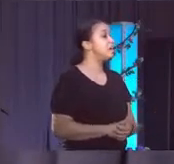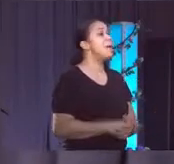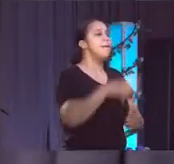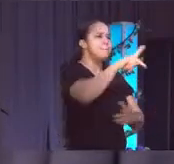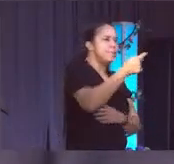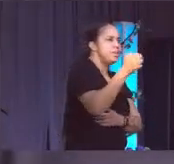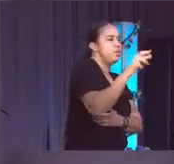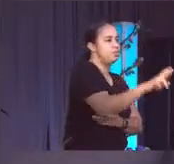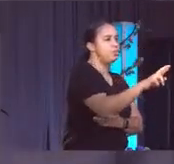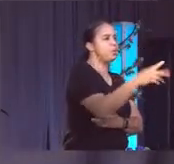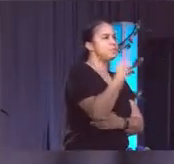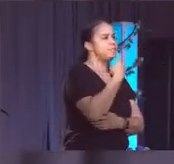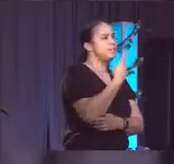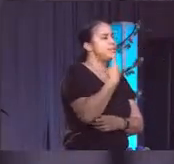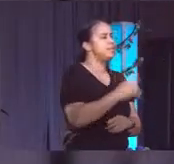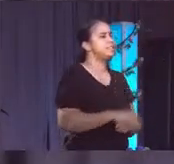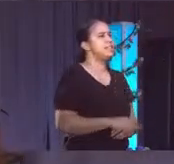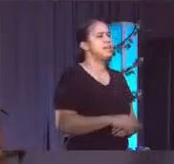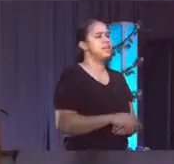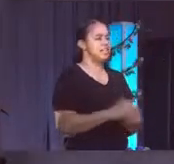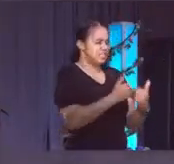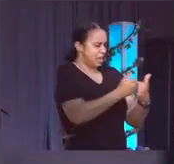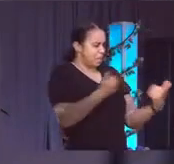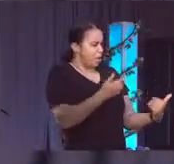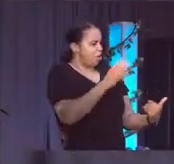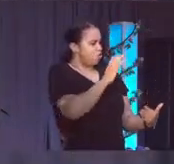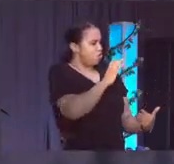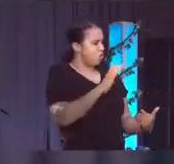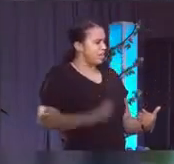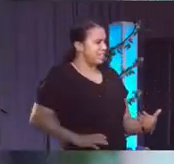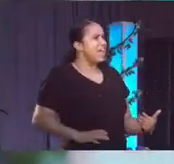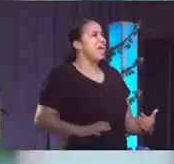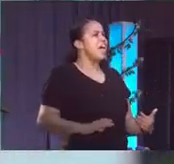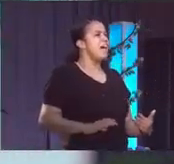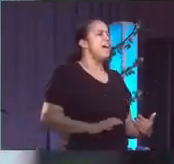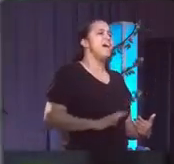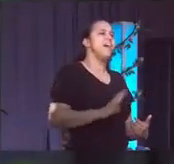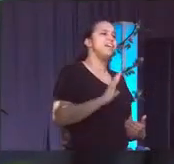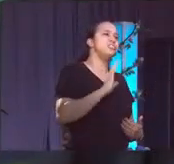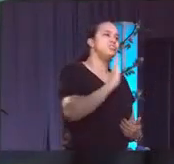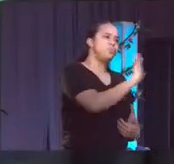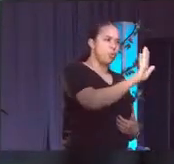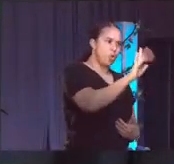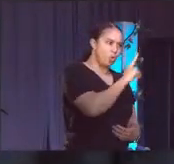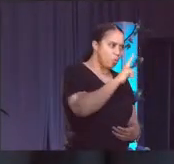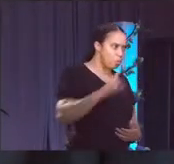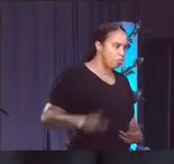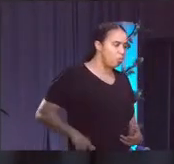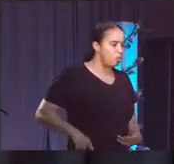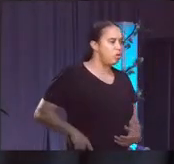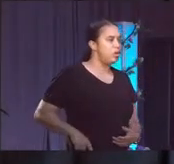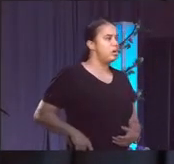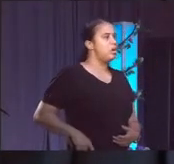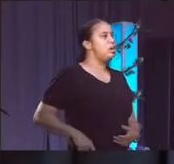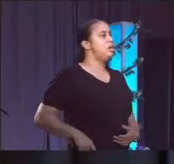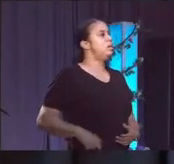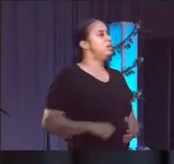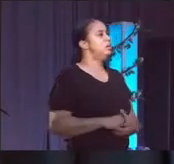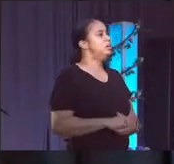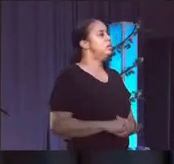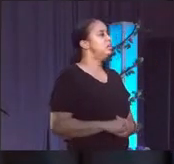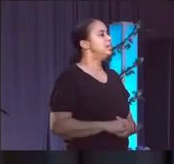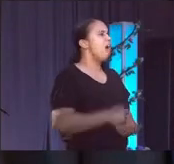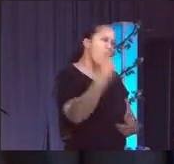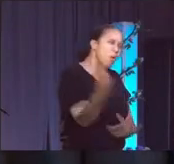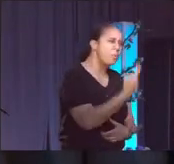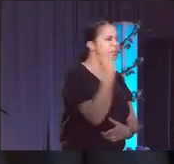Peter says, set apart Christ as Lord. Sanctify him as Lord. He says, and